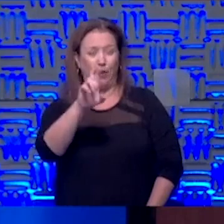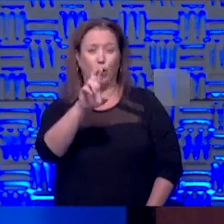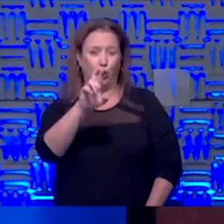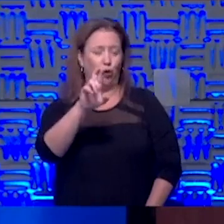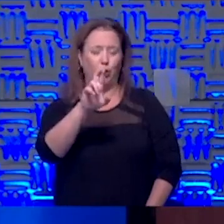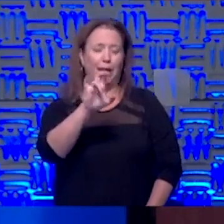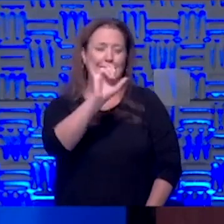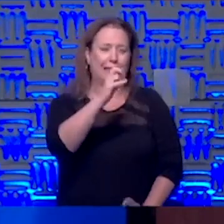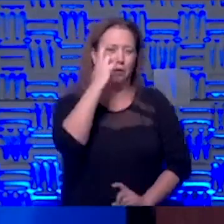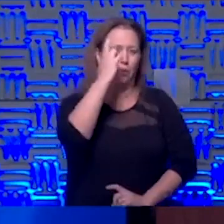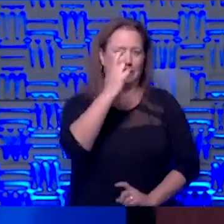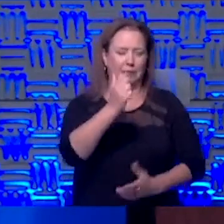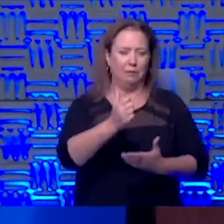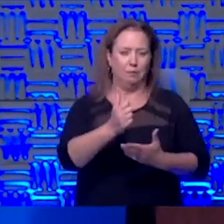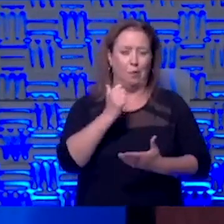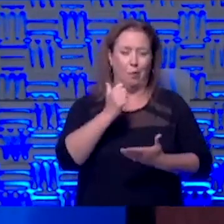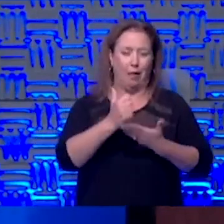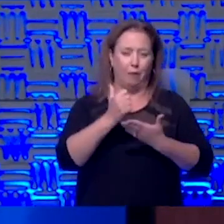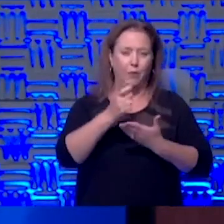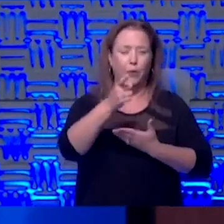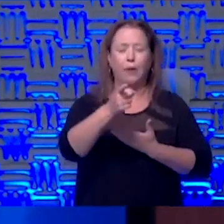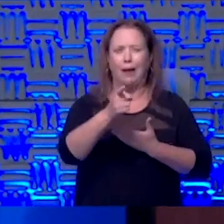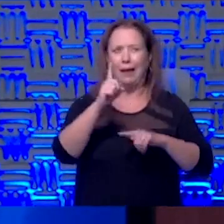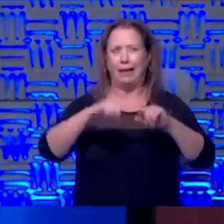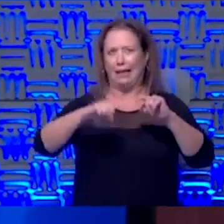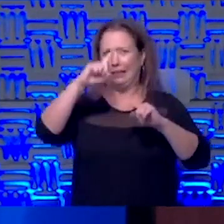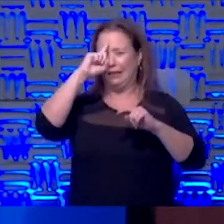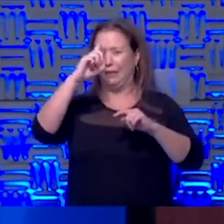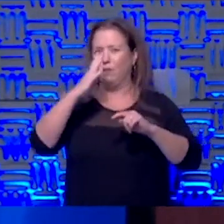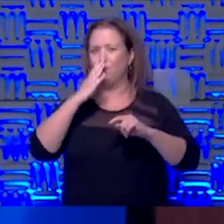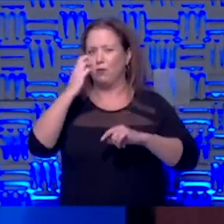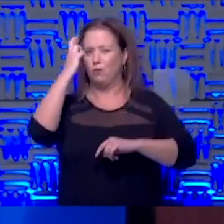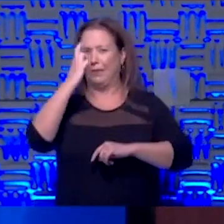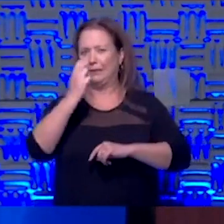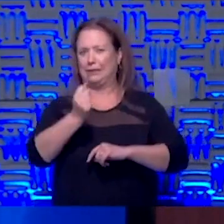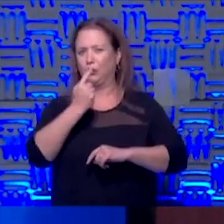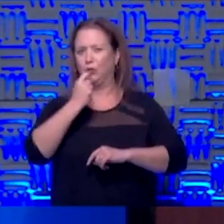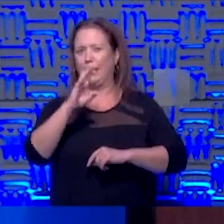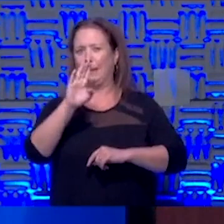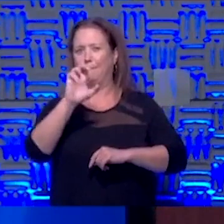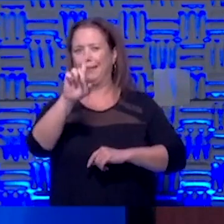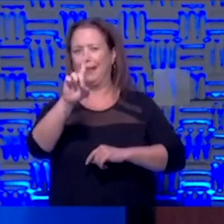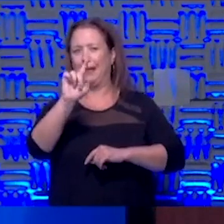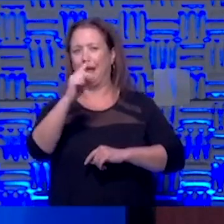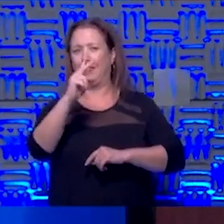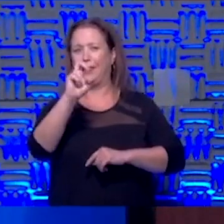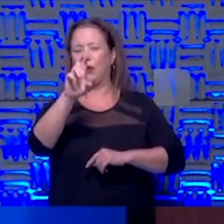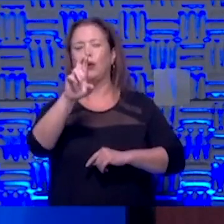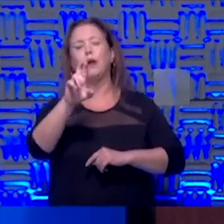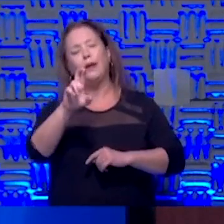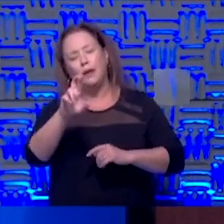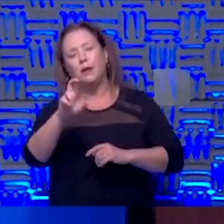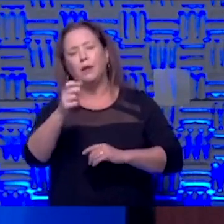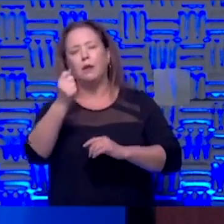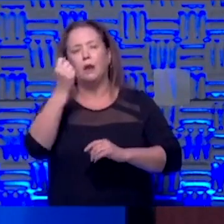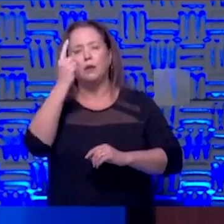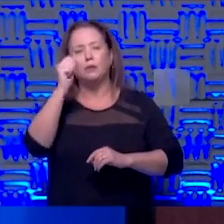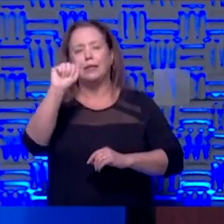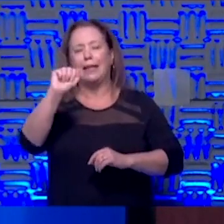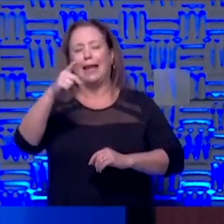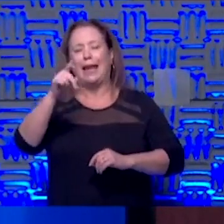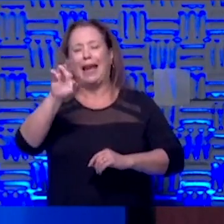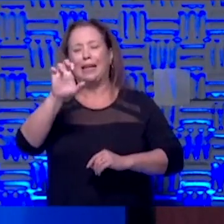not going to help you, because I can't think of a lot of good reasons to be on blood thinners. Now, aspirin may be a little bit different